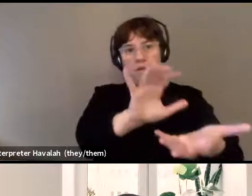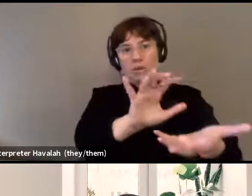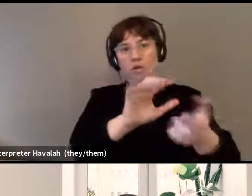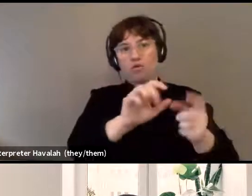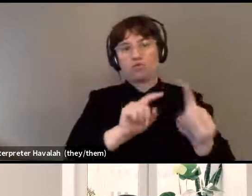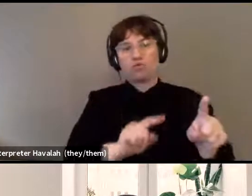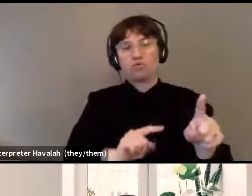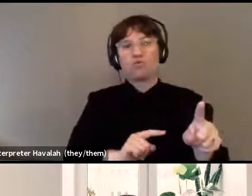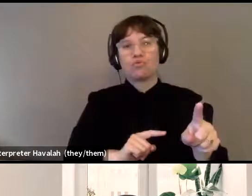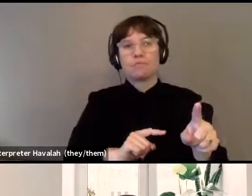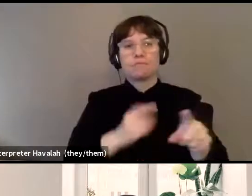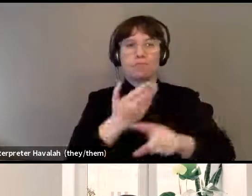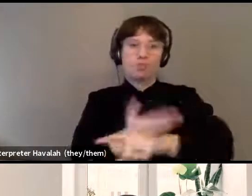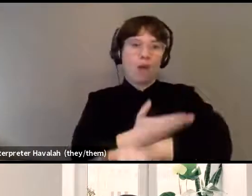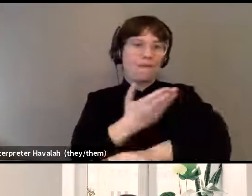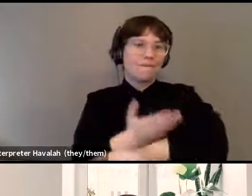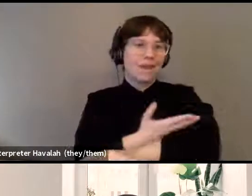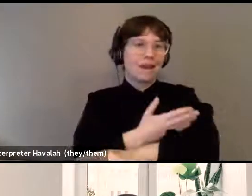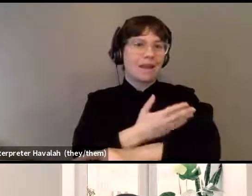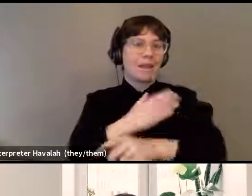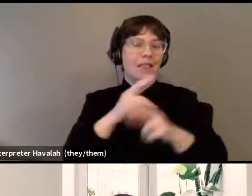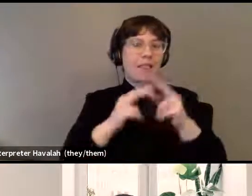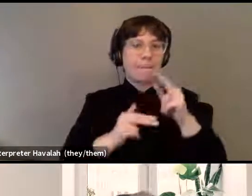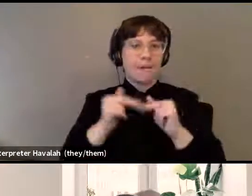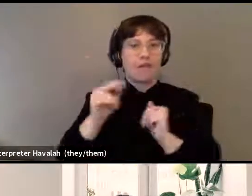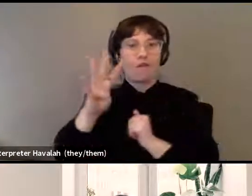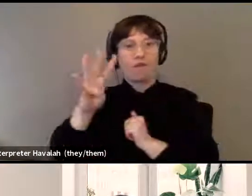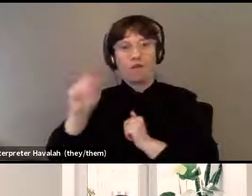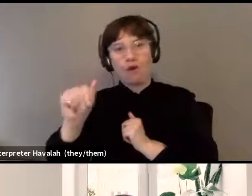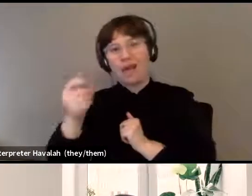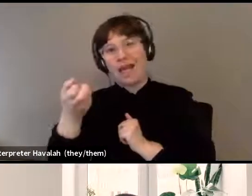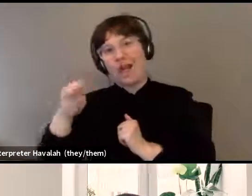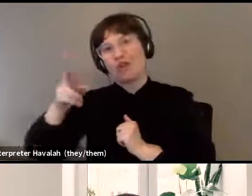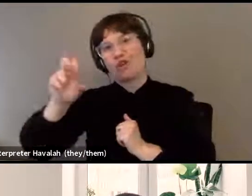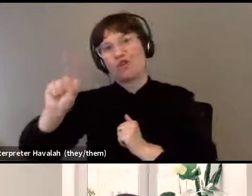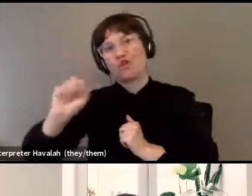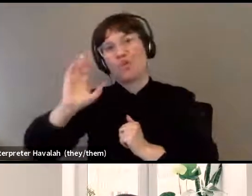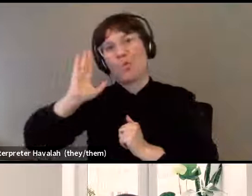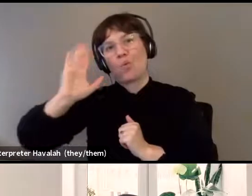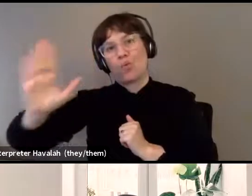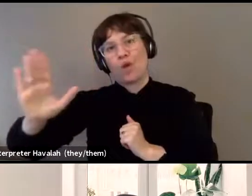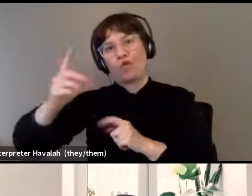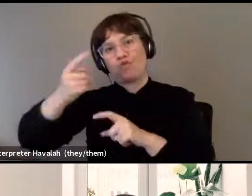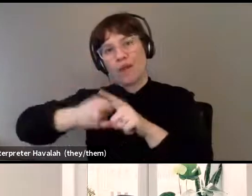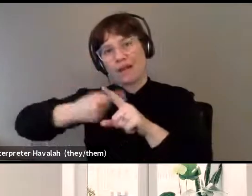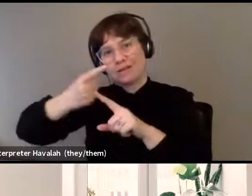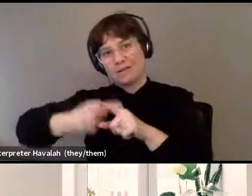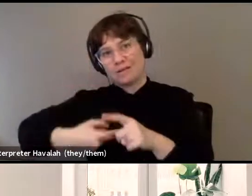refurbishing and renovating the building that 40 Acres is going to be renting for our space.